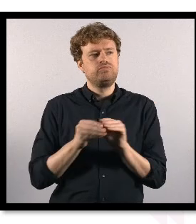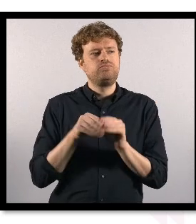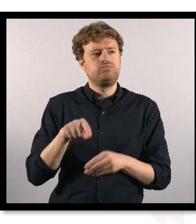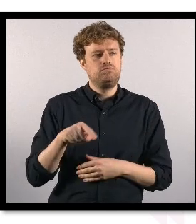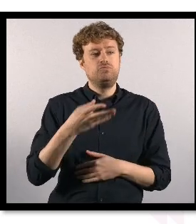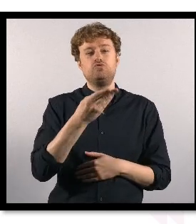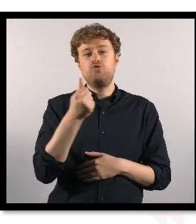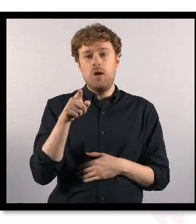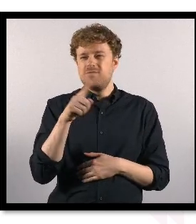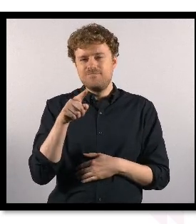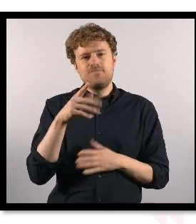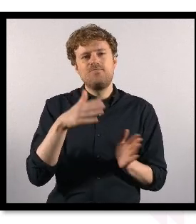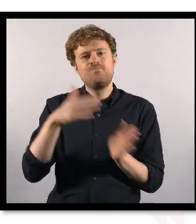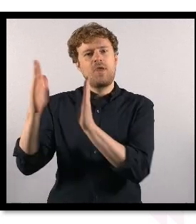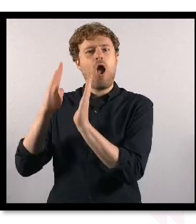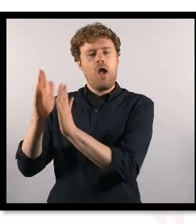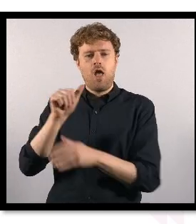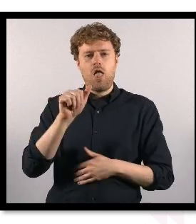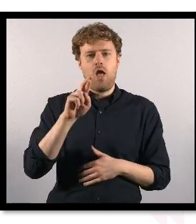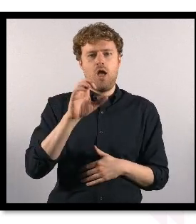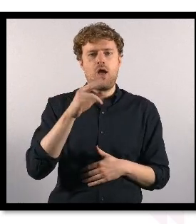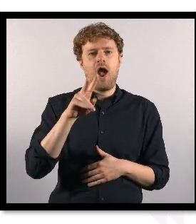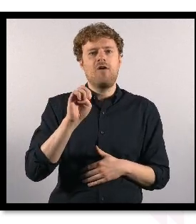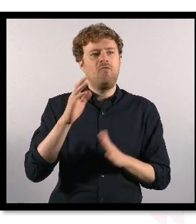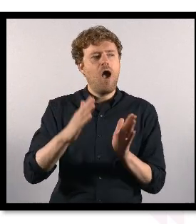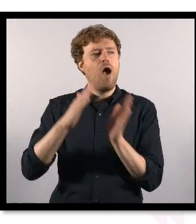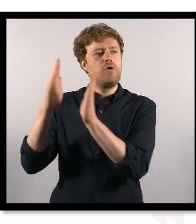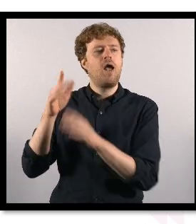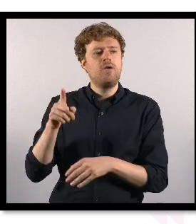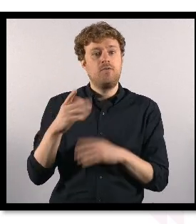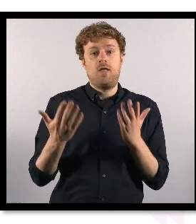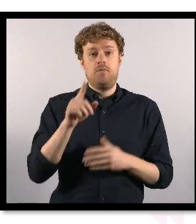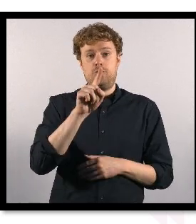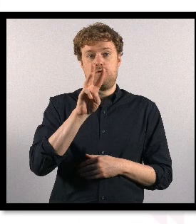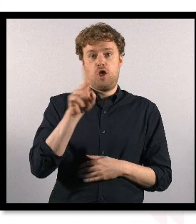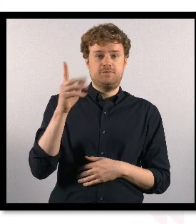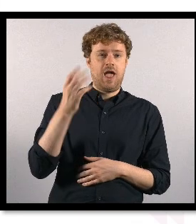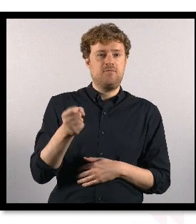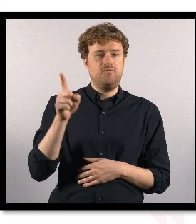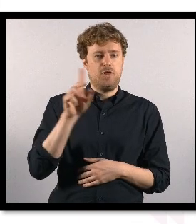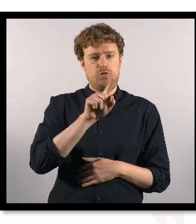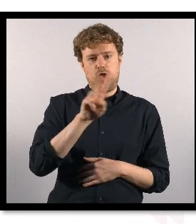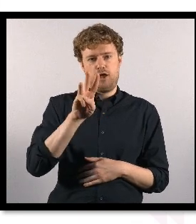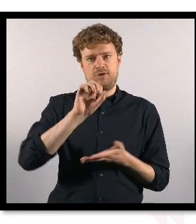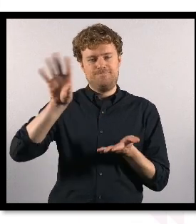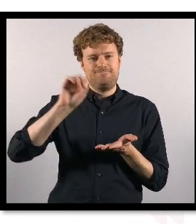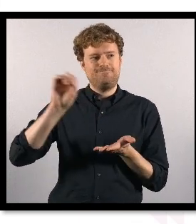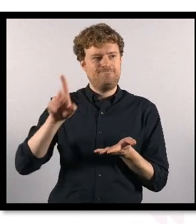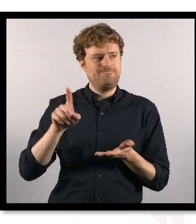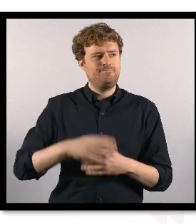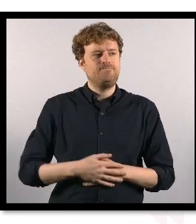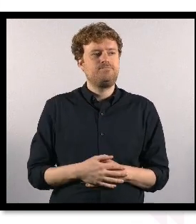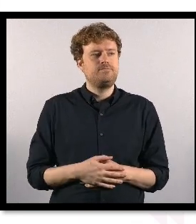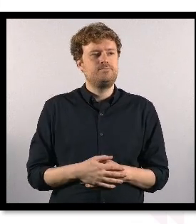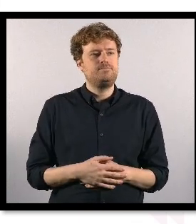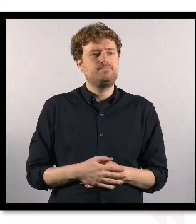ecosystem and 3 more years to reach the 200 project milestone. We are growing at a double rate. However, since the